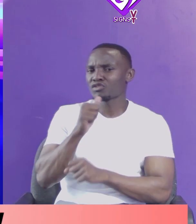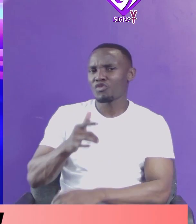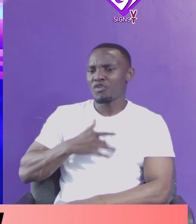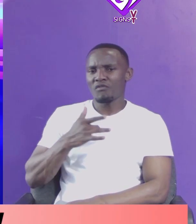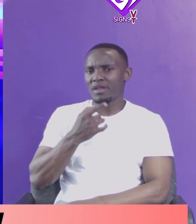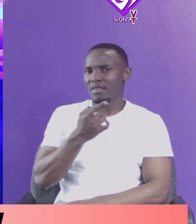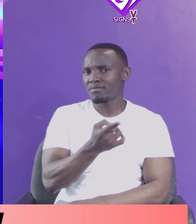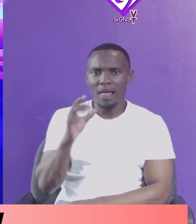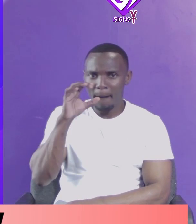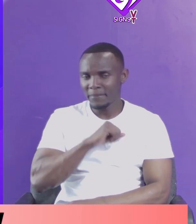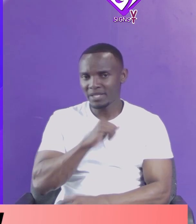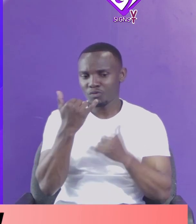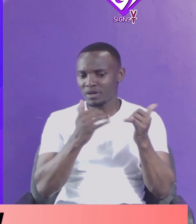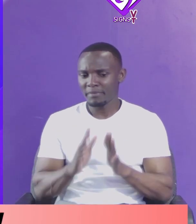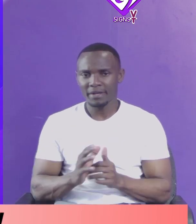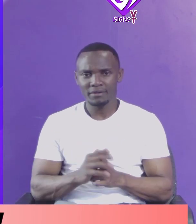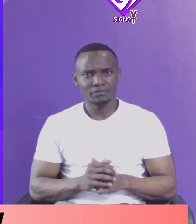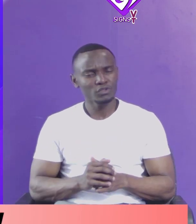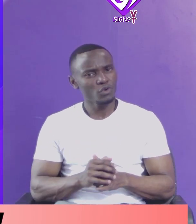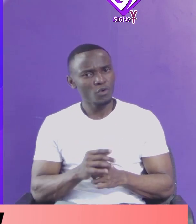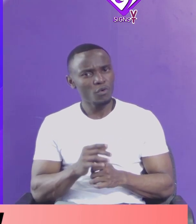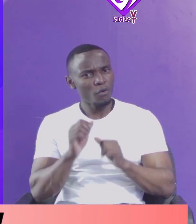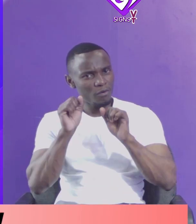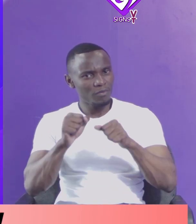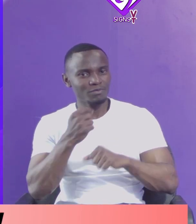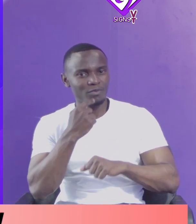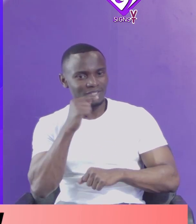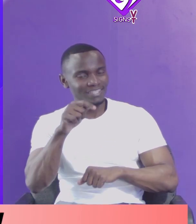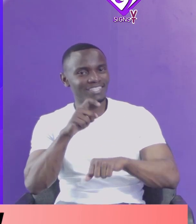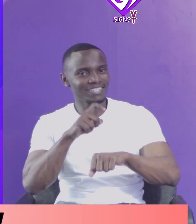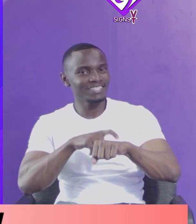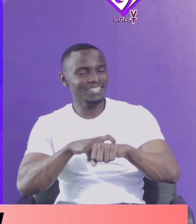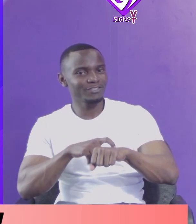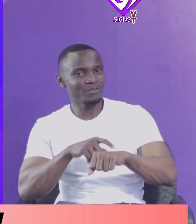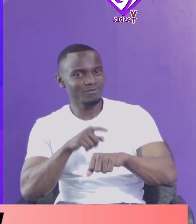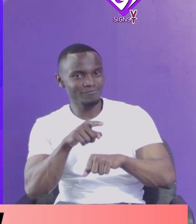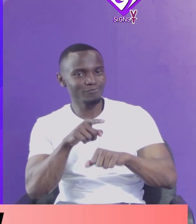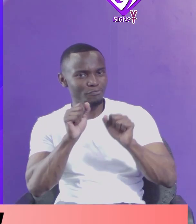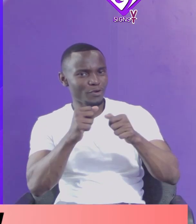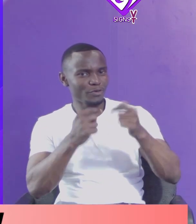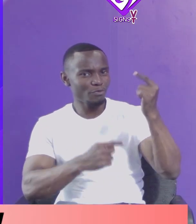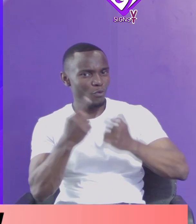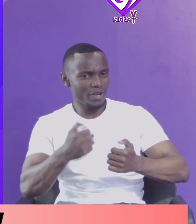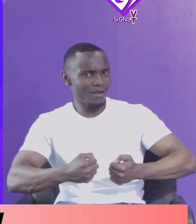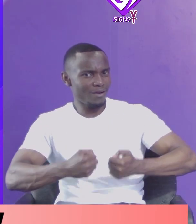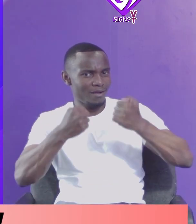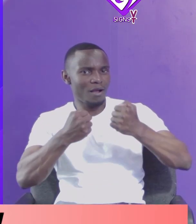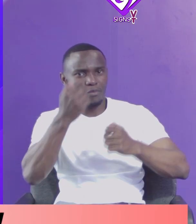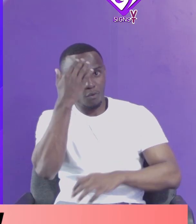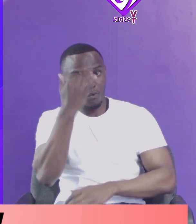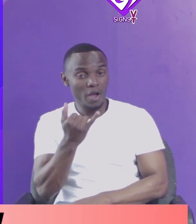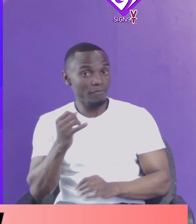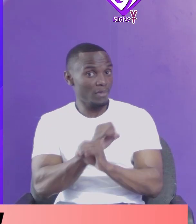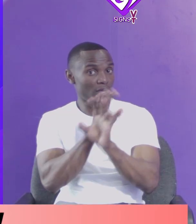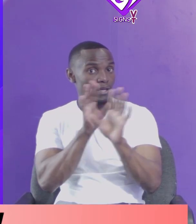But is this one season that tutasema hii watawaacha whether injuries or not, because clearly we've